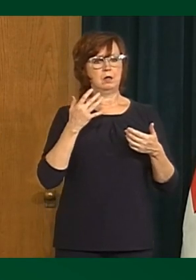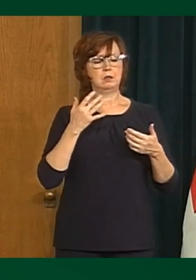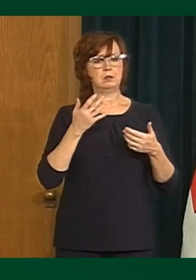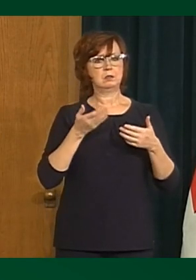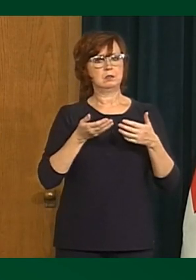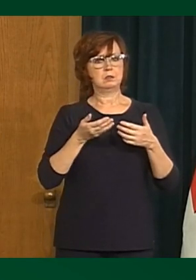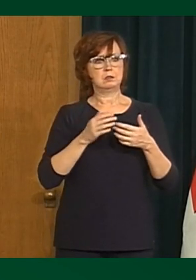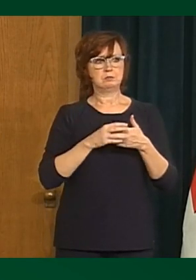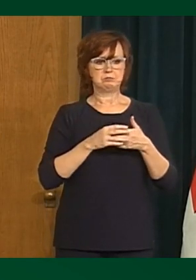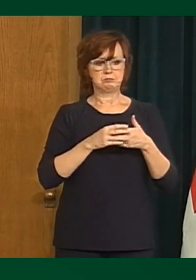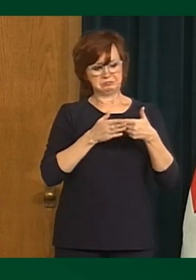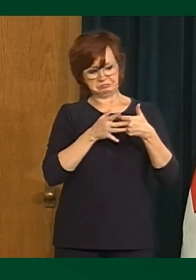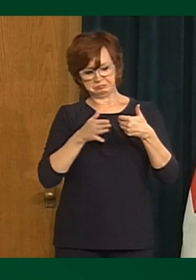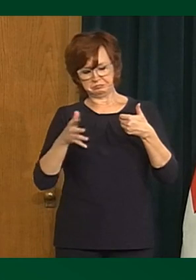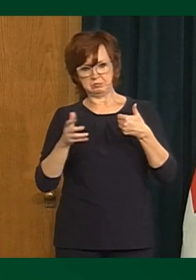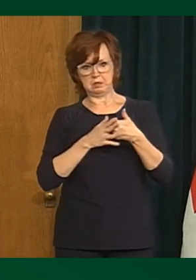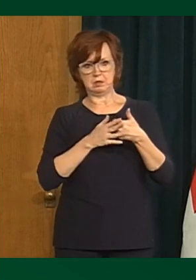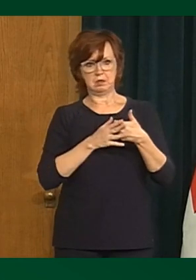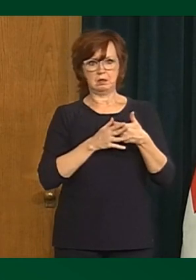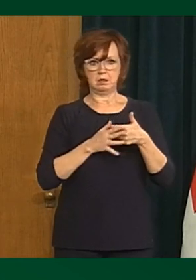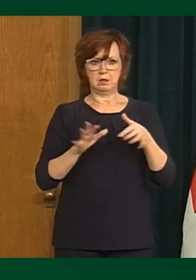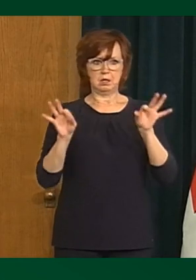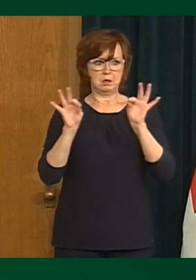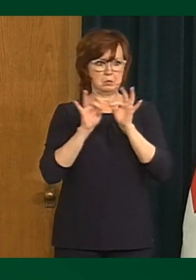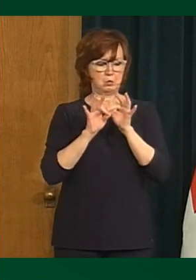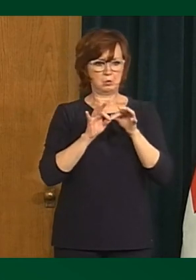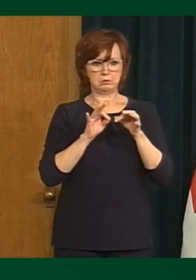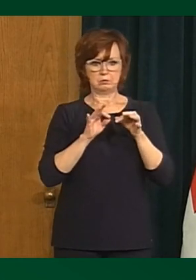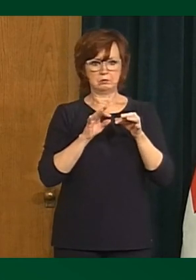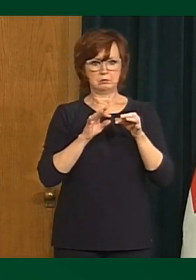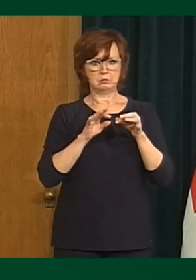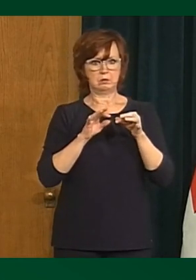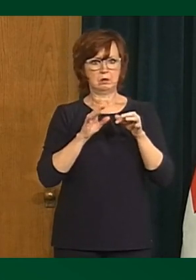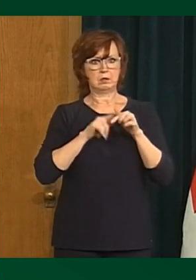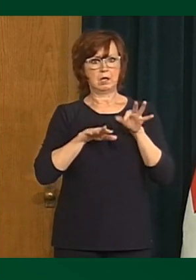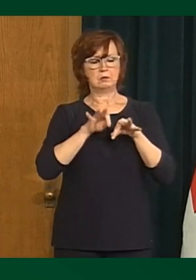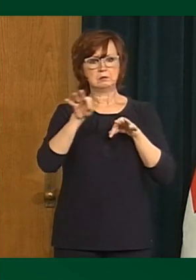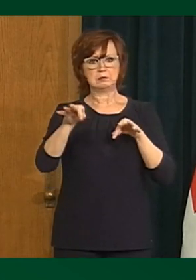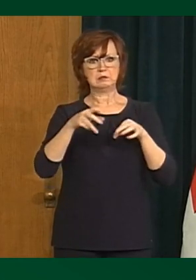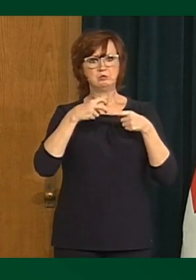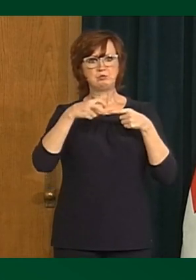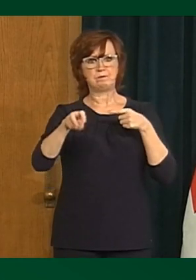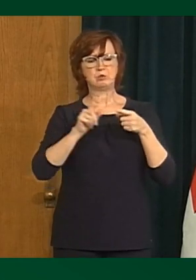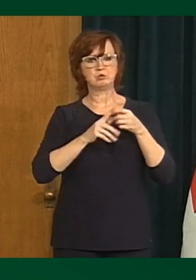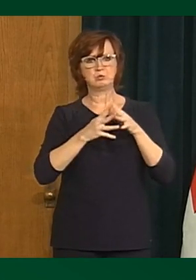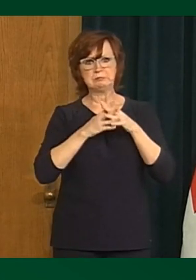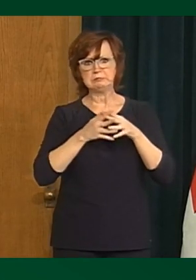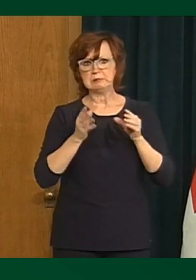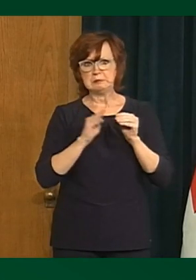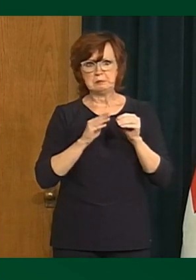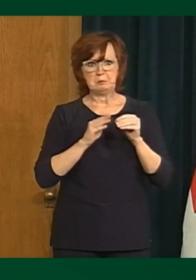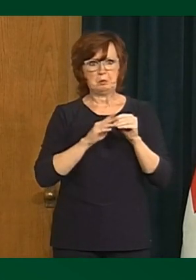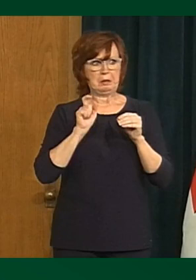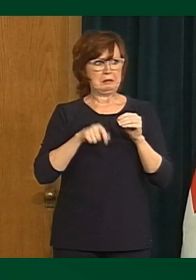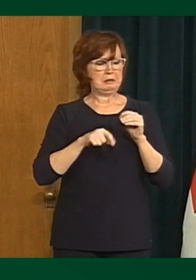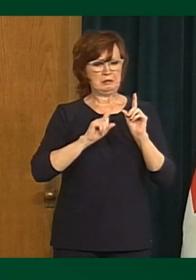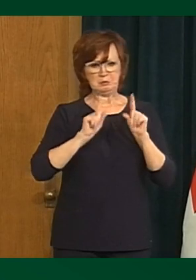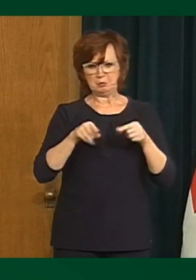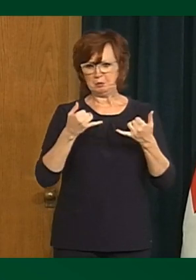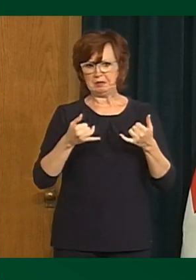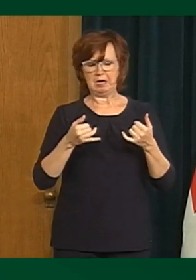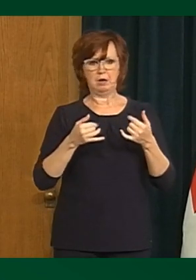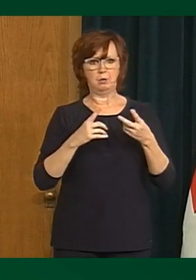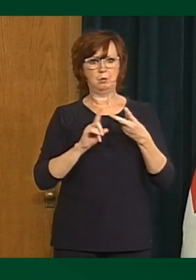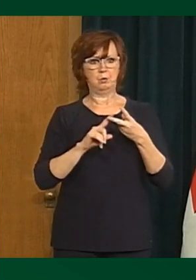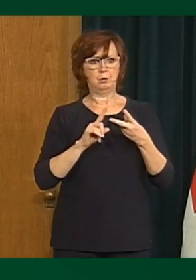ahead, some essential international travel and ensuring that we are able to trace those individuals should